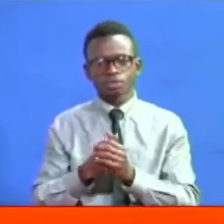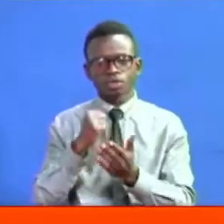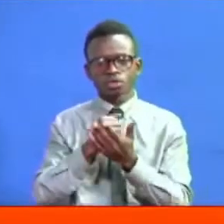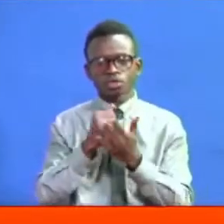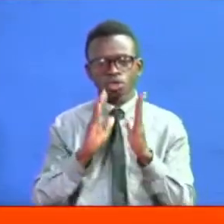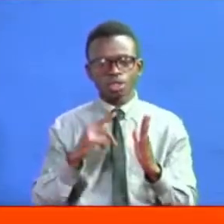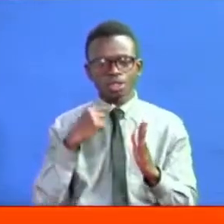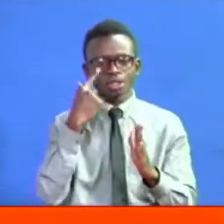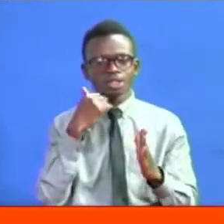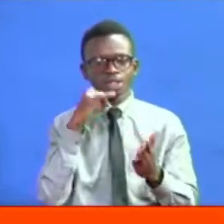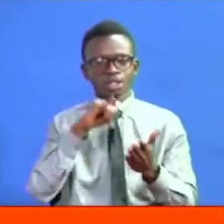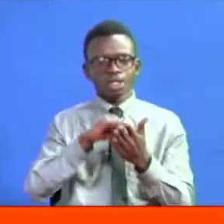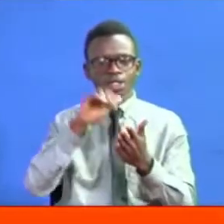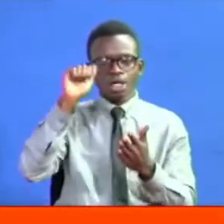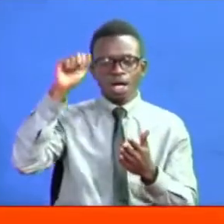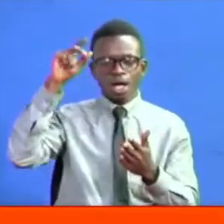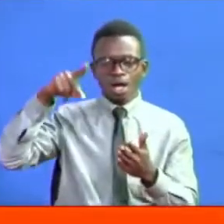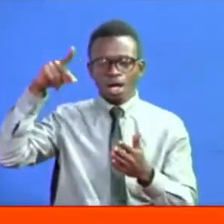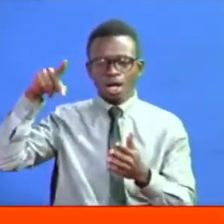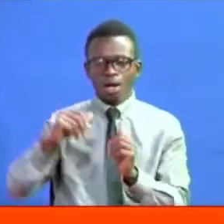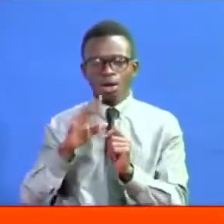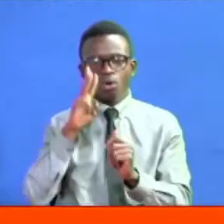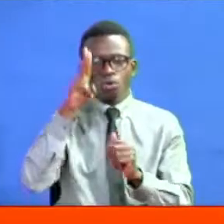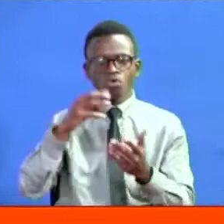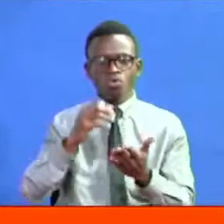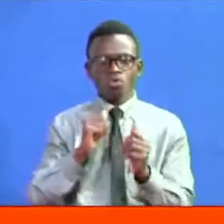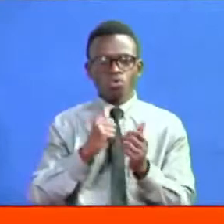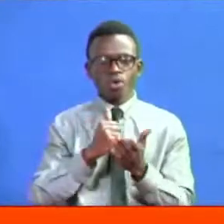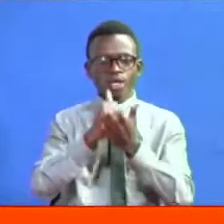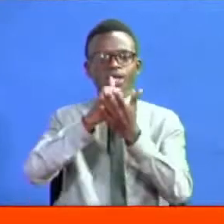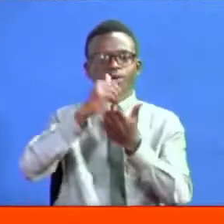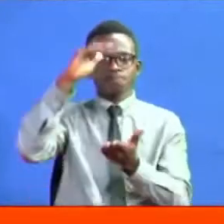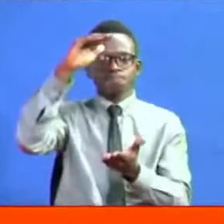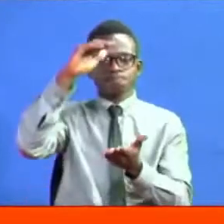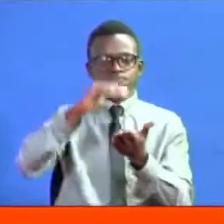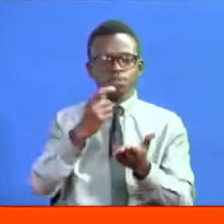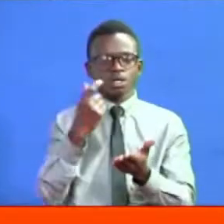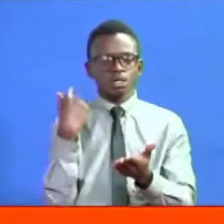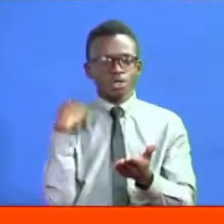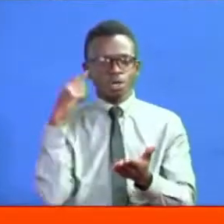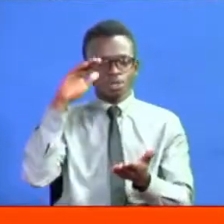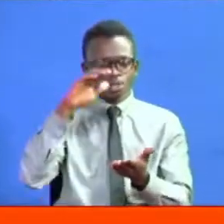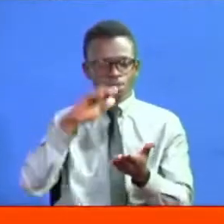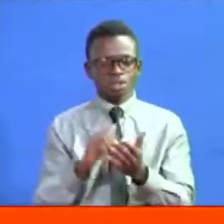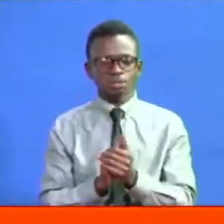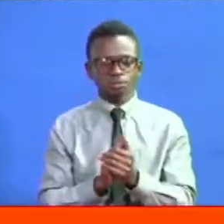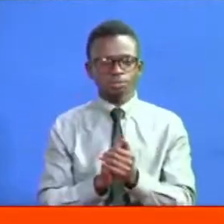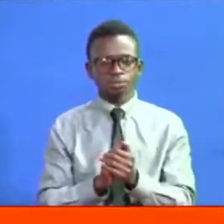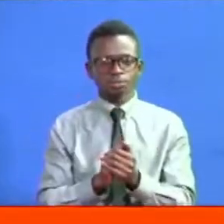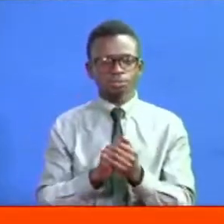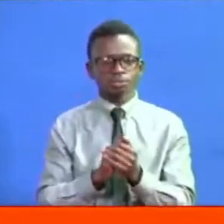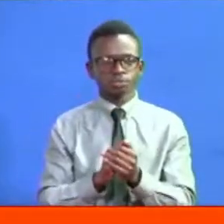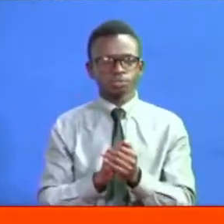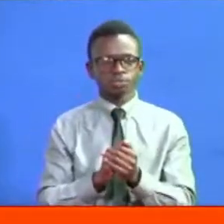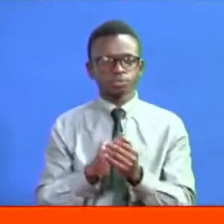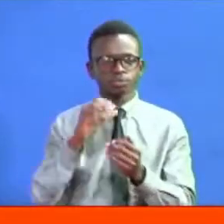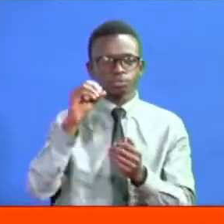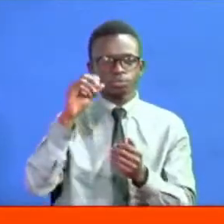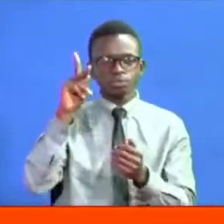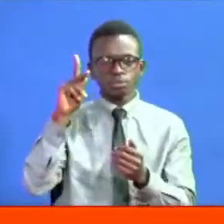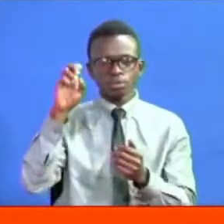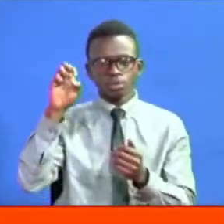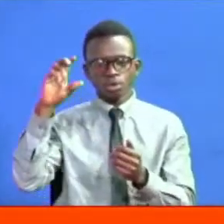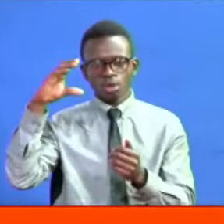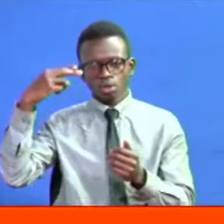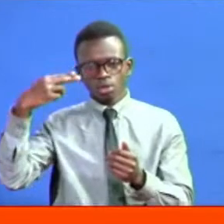the Aquareg app will bring the numbers down even further. Developer Dave O'Ketch says he designed the app to improve